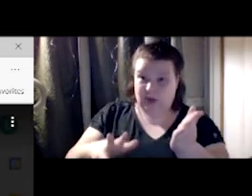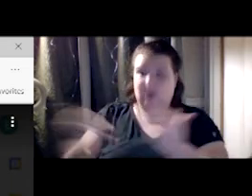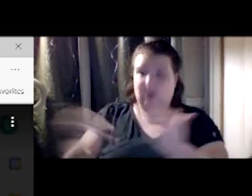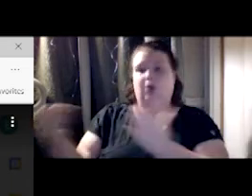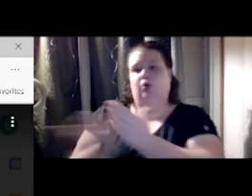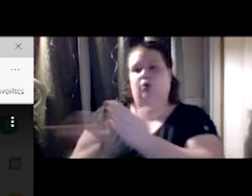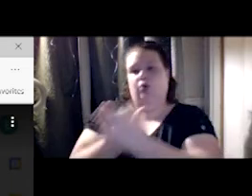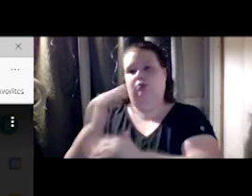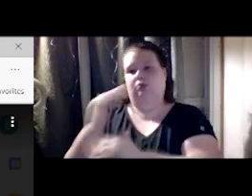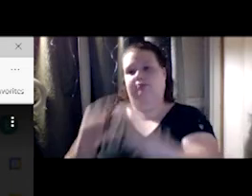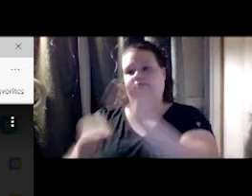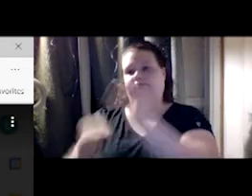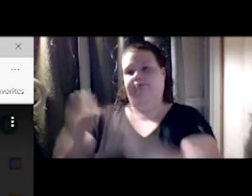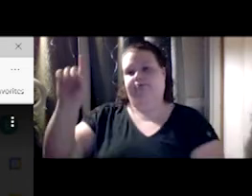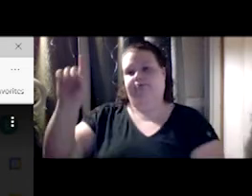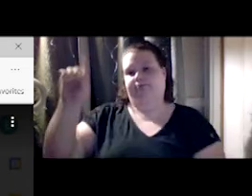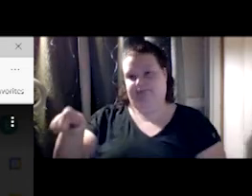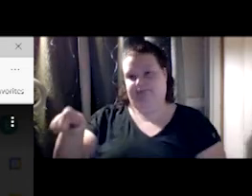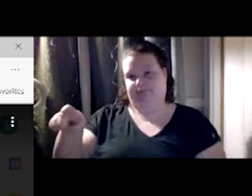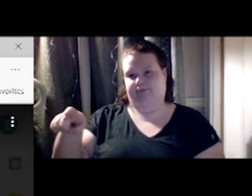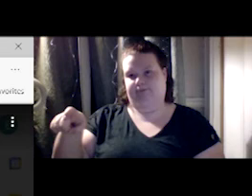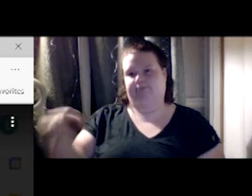all